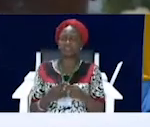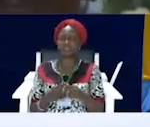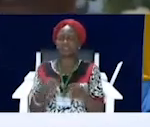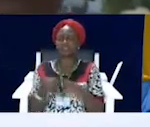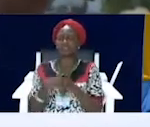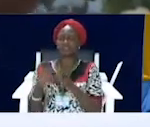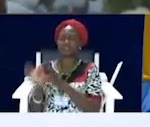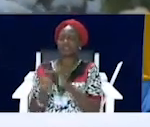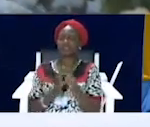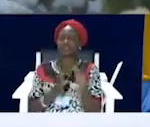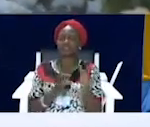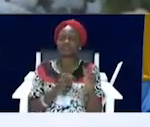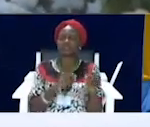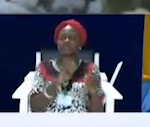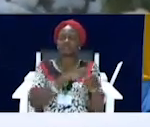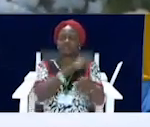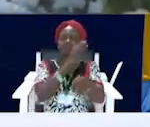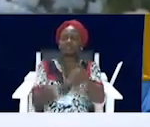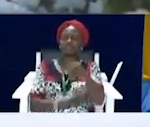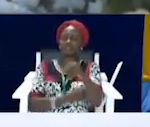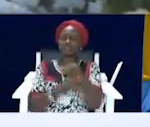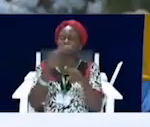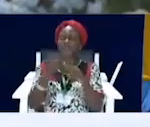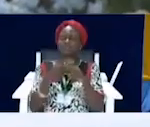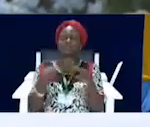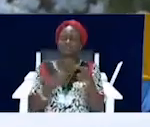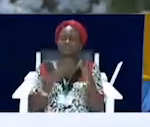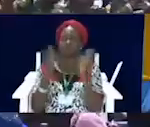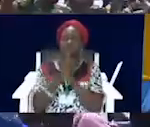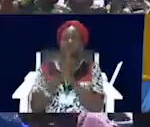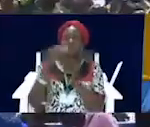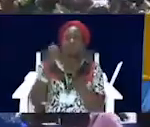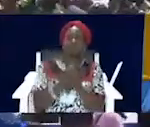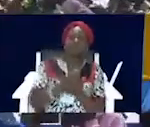In Jesus' mighty name, we have prayed.